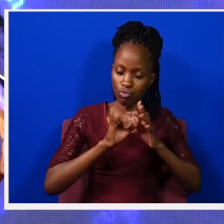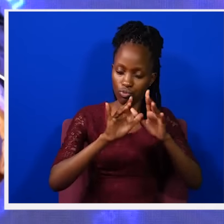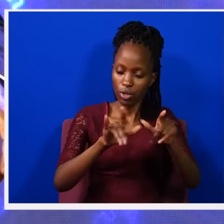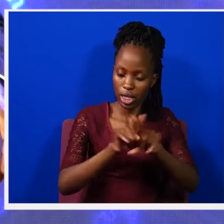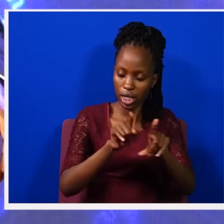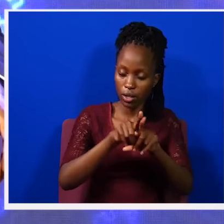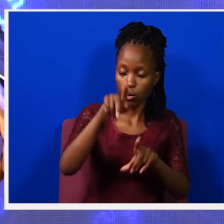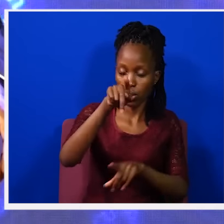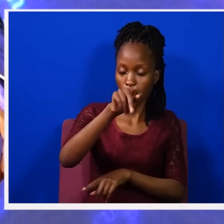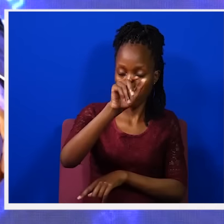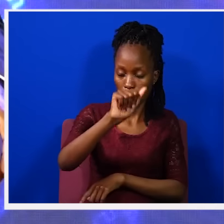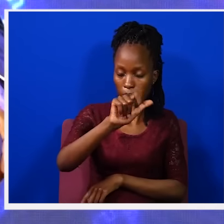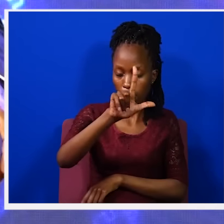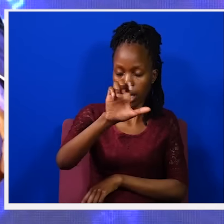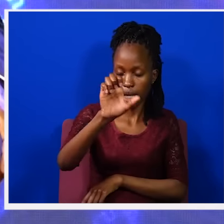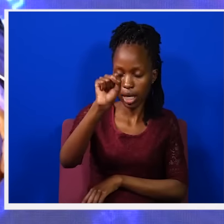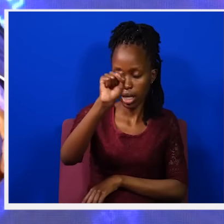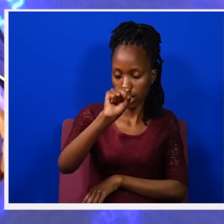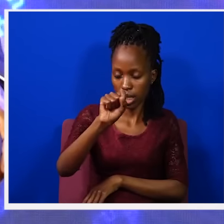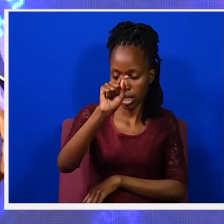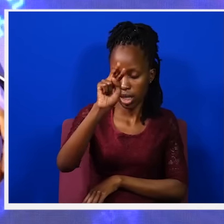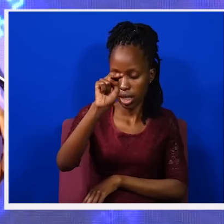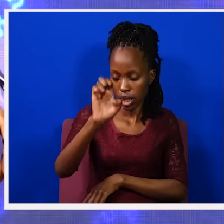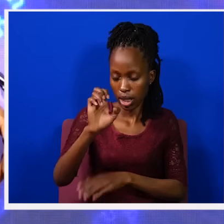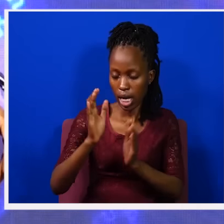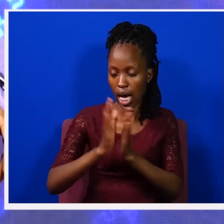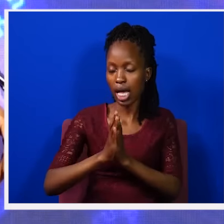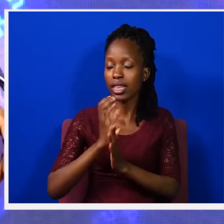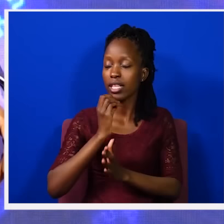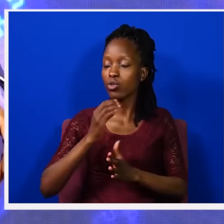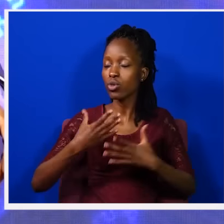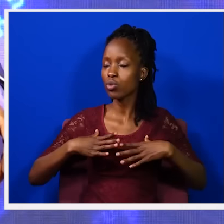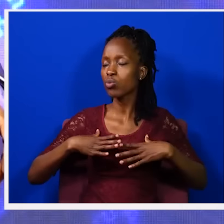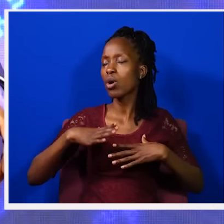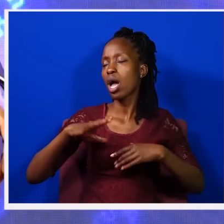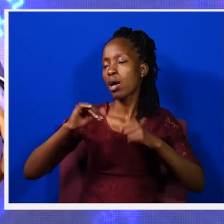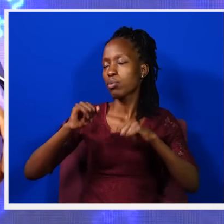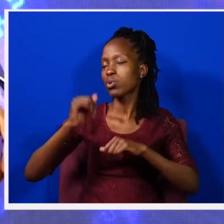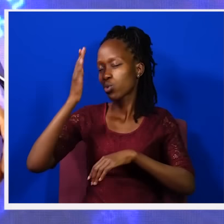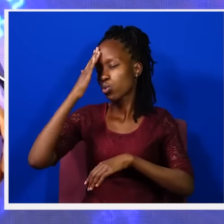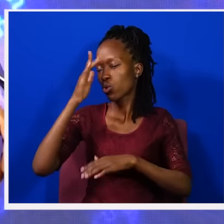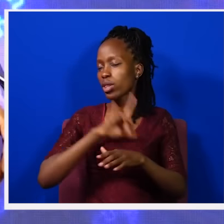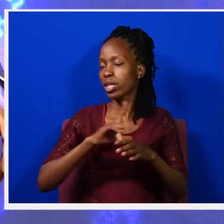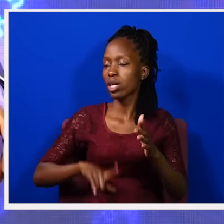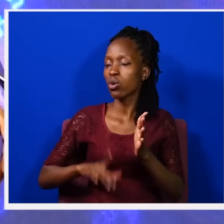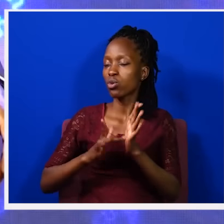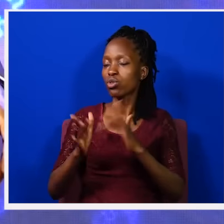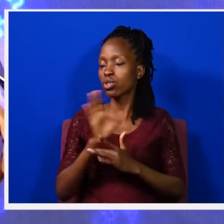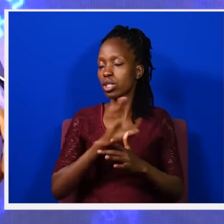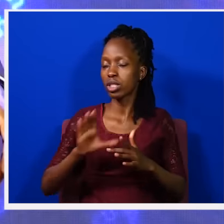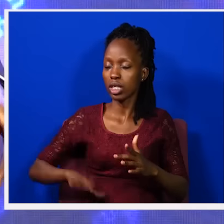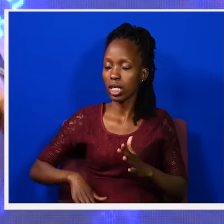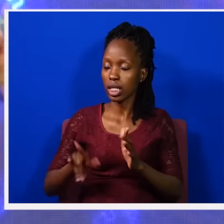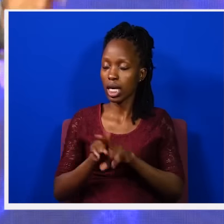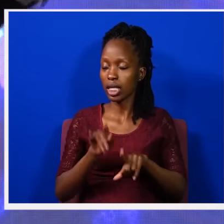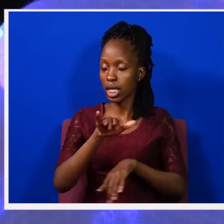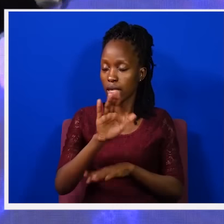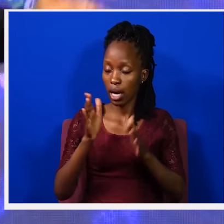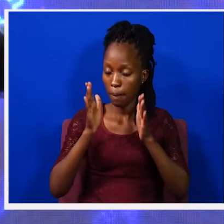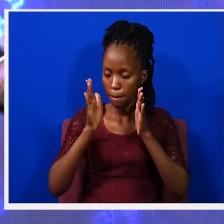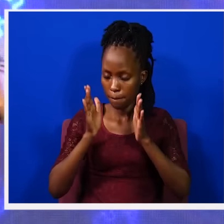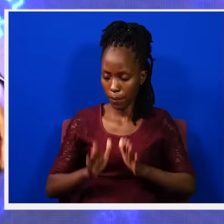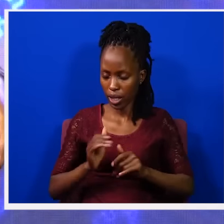this would be extended to the Jewish people, that they too would come to know the Lord Jesus Christ as their personal Savior. And we pray